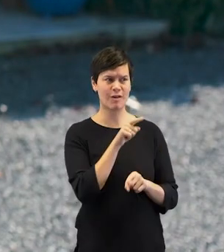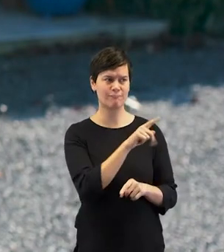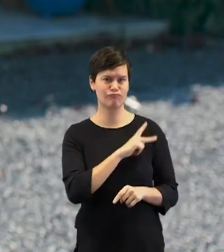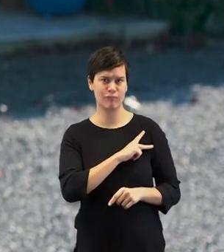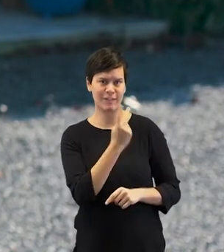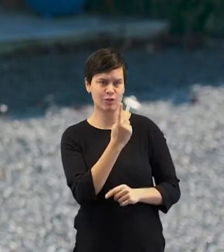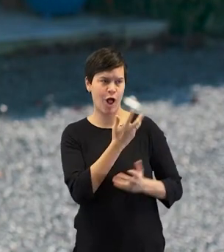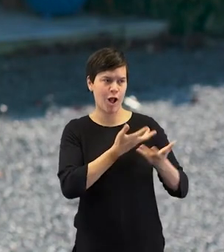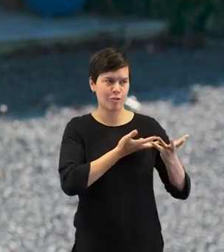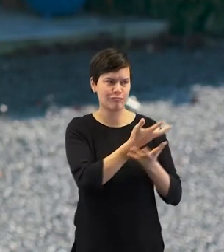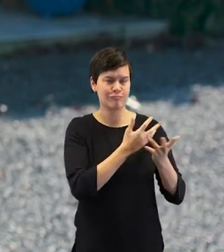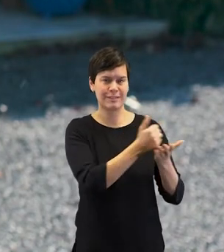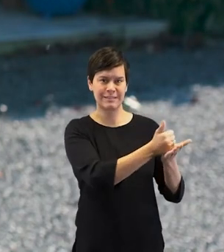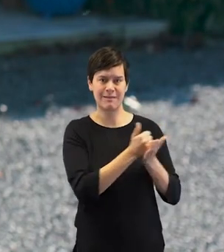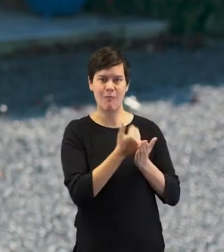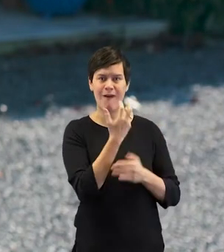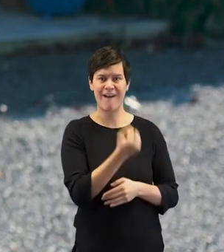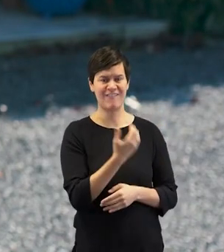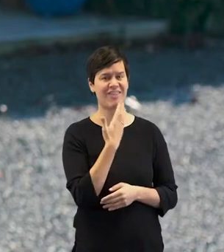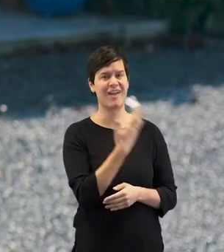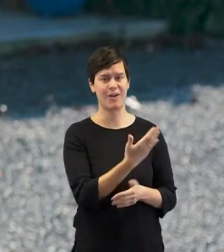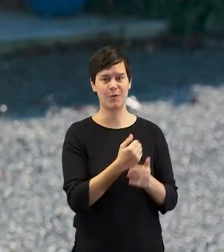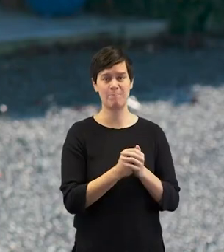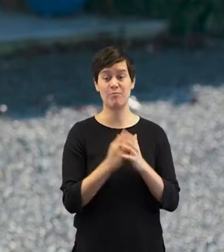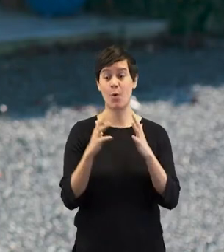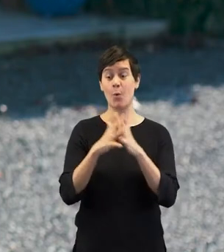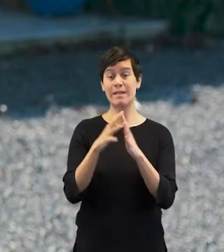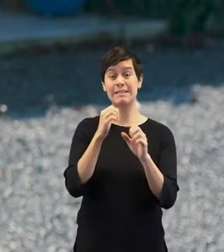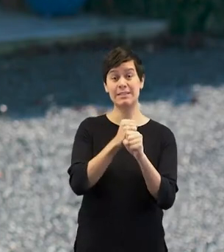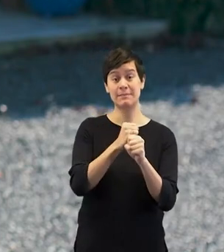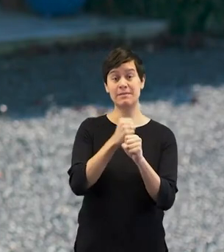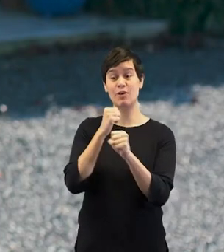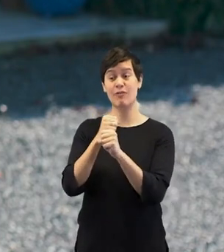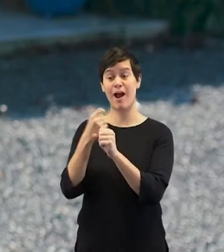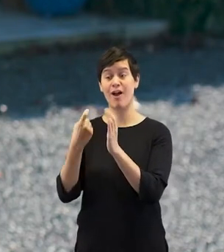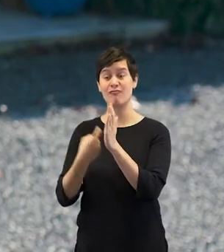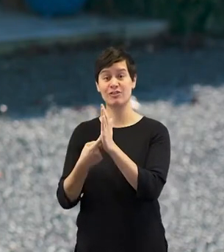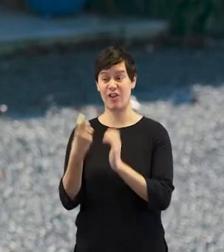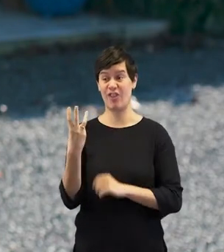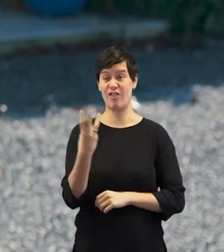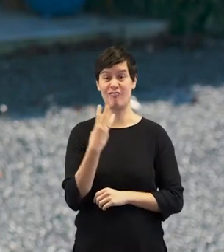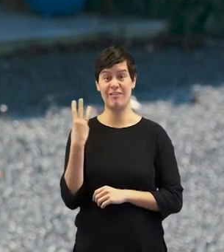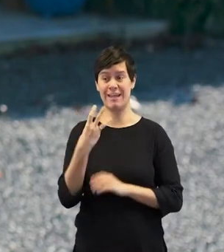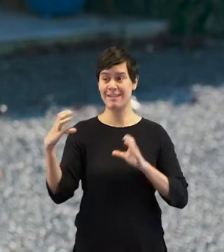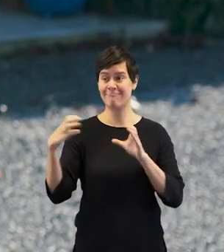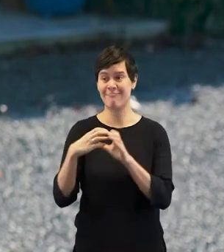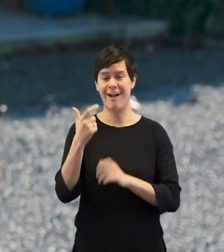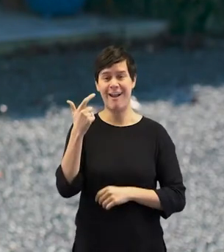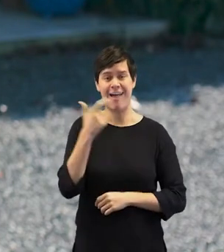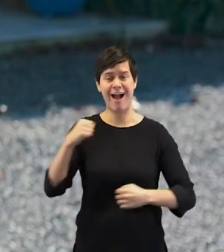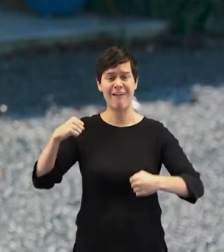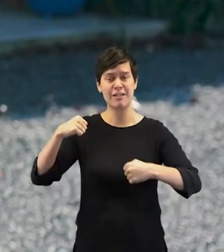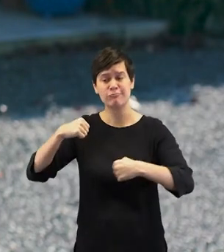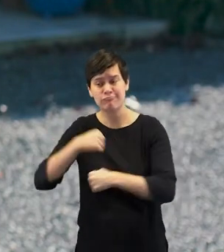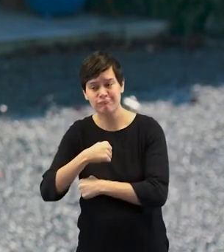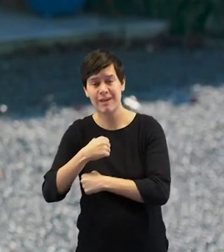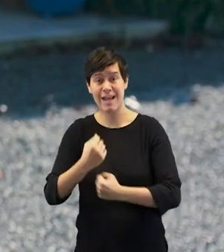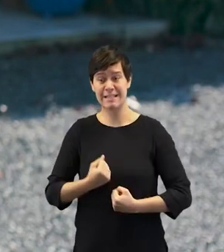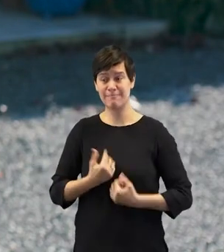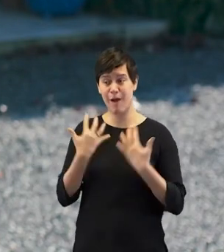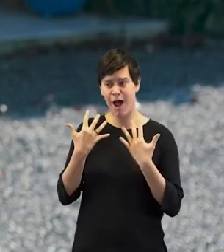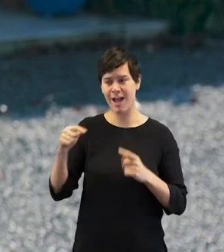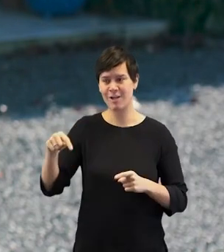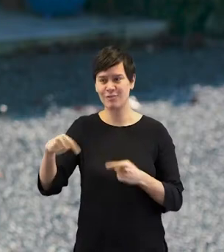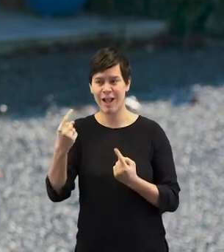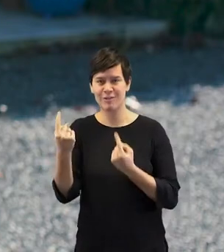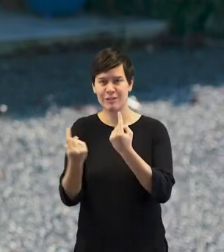superb professional conversations and support. Wendy Gibbs, Grant Ritchie and I have spent many hours together laughing, consoling,